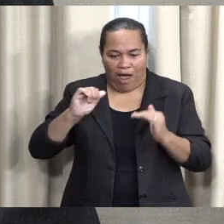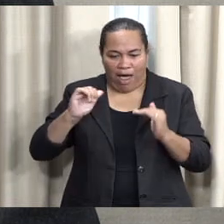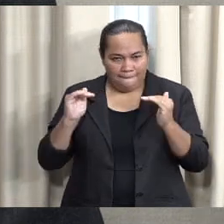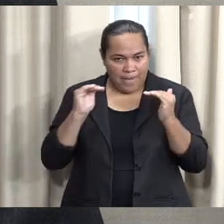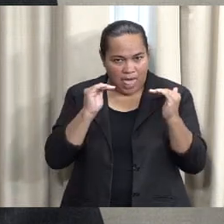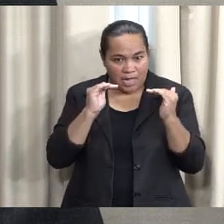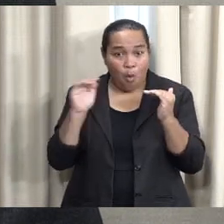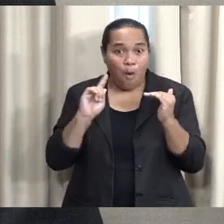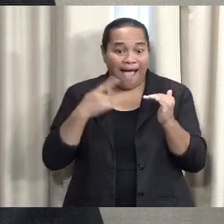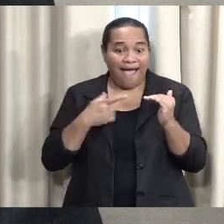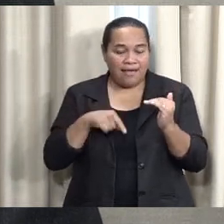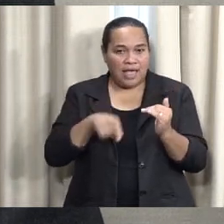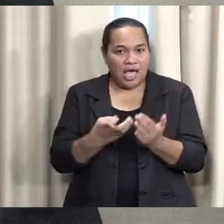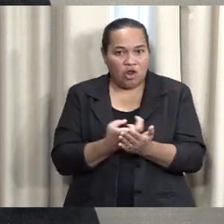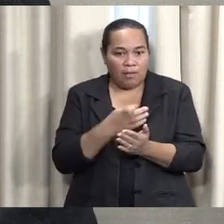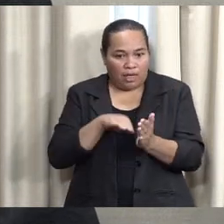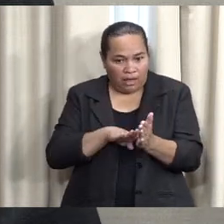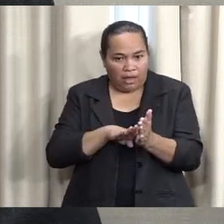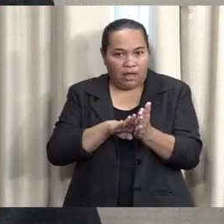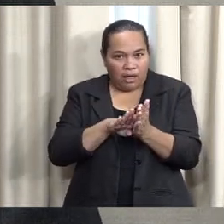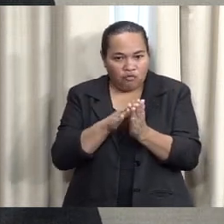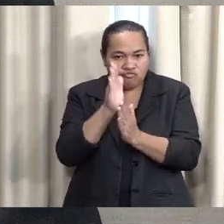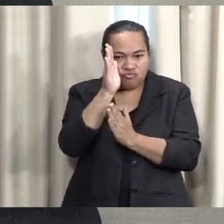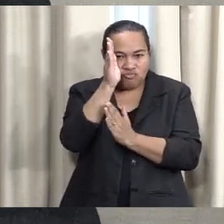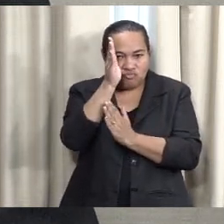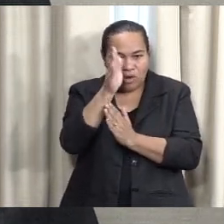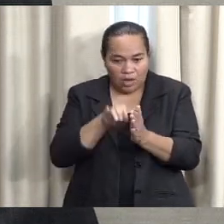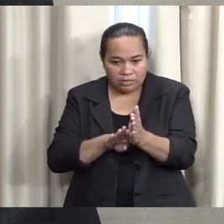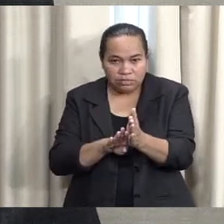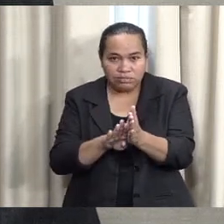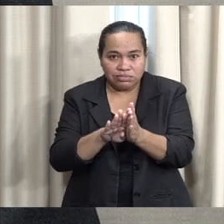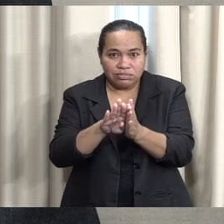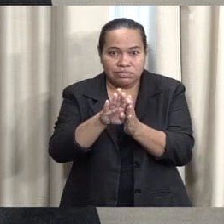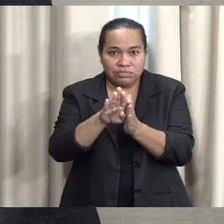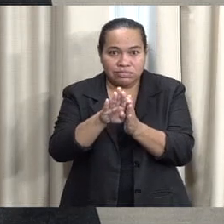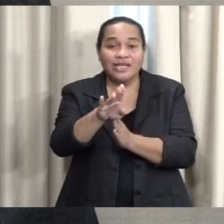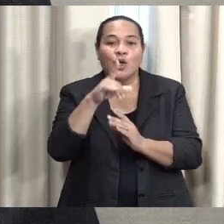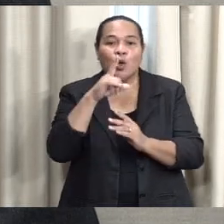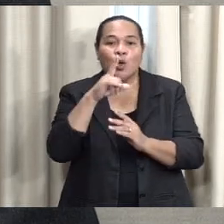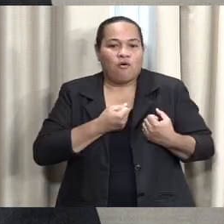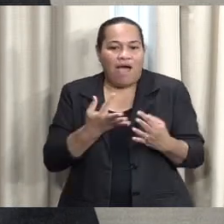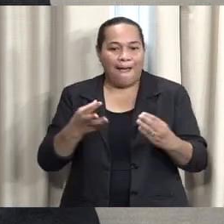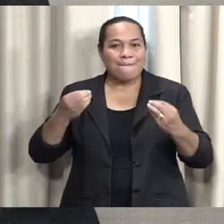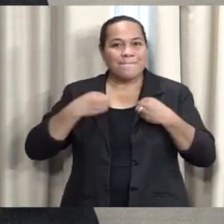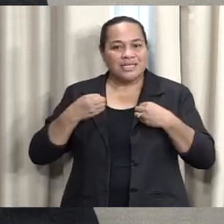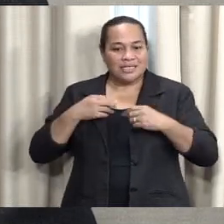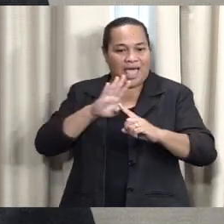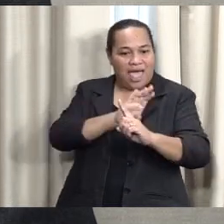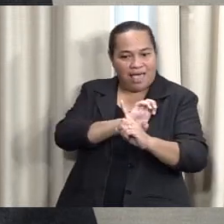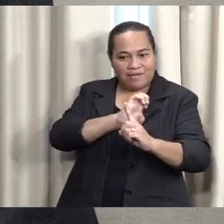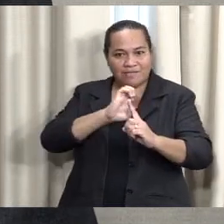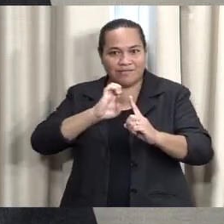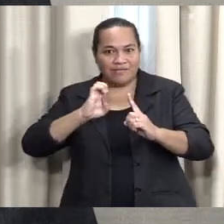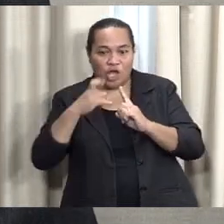our economy can be on the right trajectory. We can provide a business environment that is